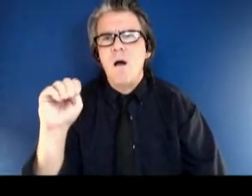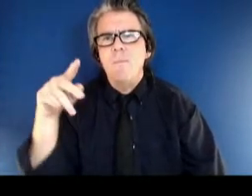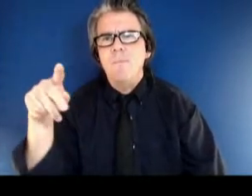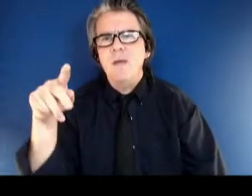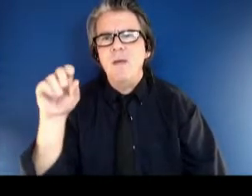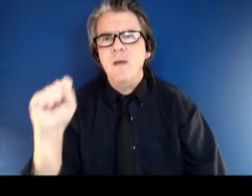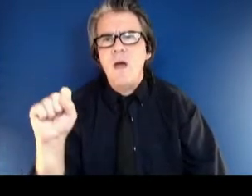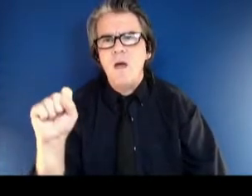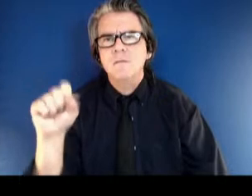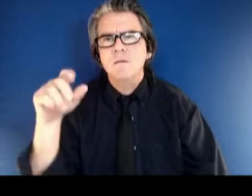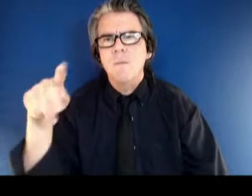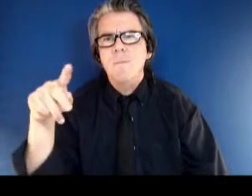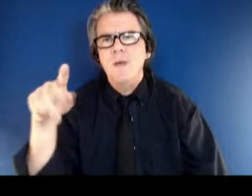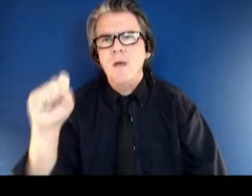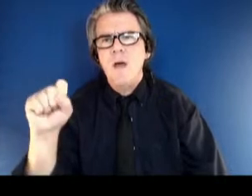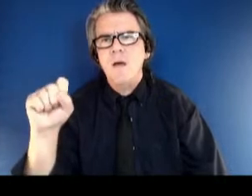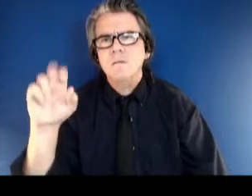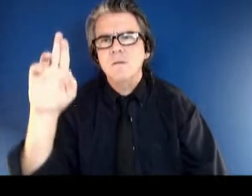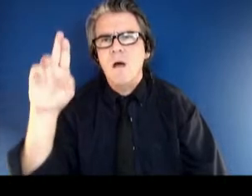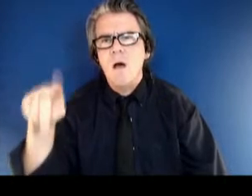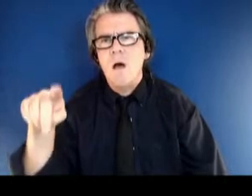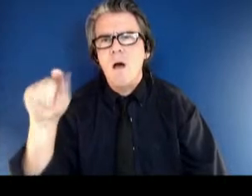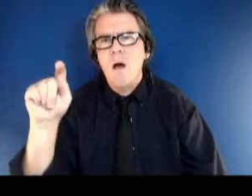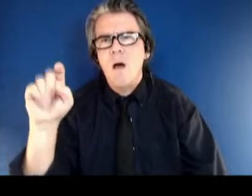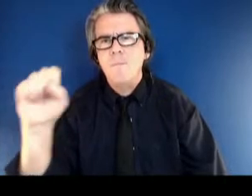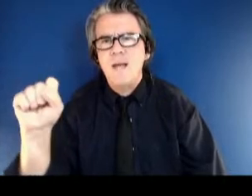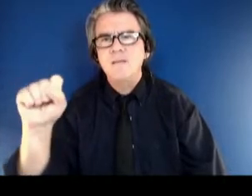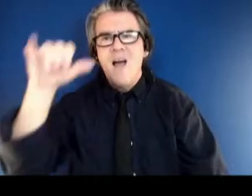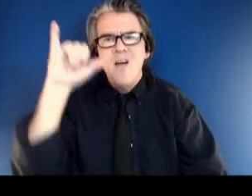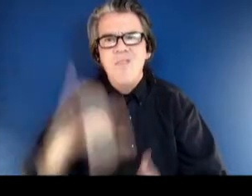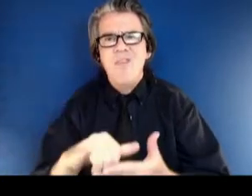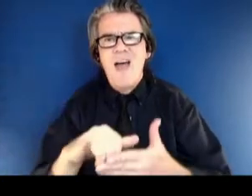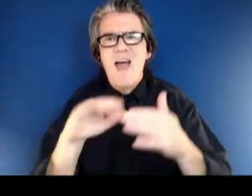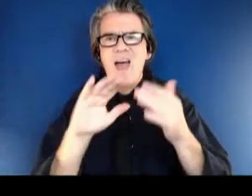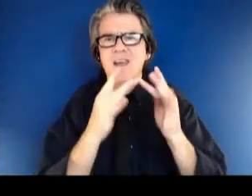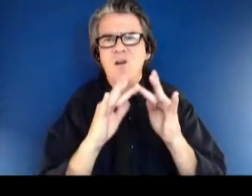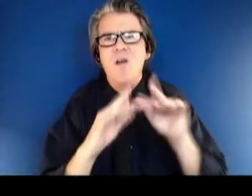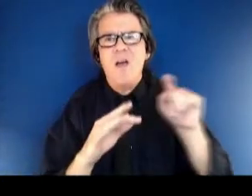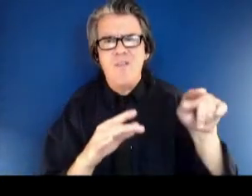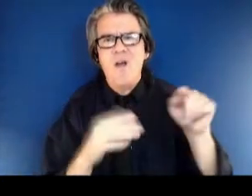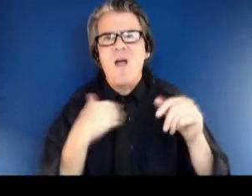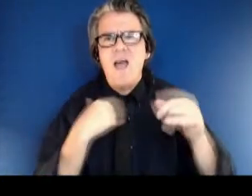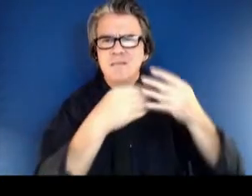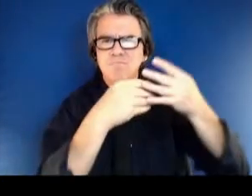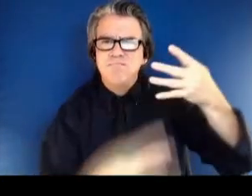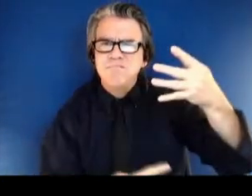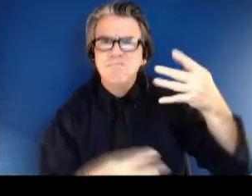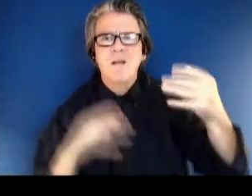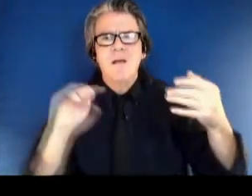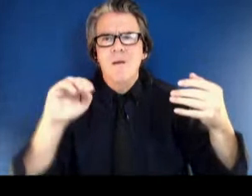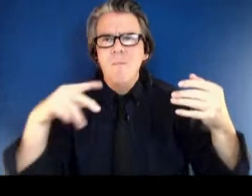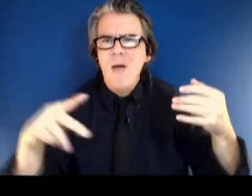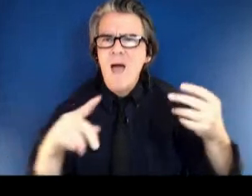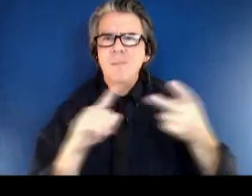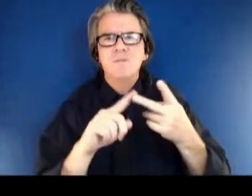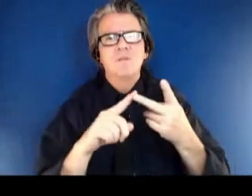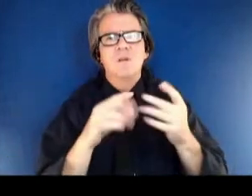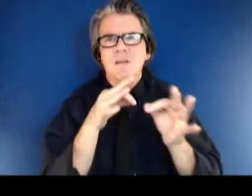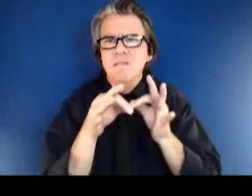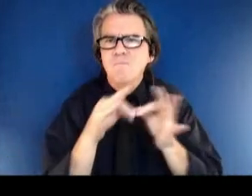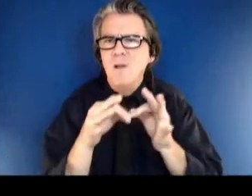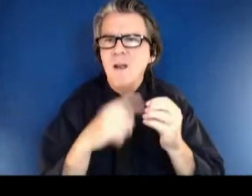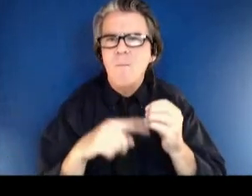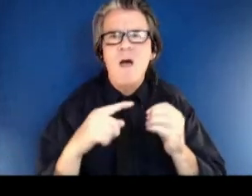website offers content in 13 languages. In addition, I do want to note that our call centers are staffed and actively